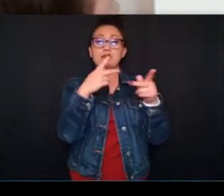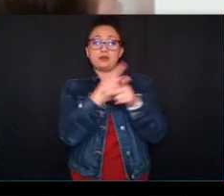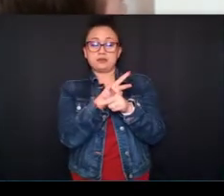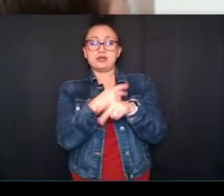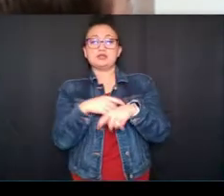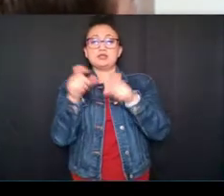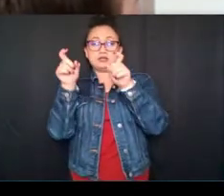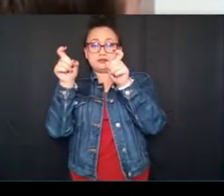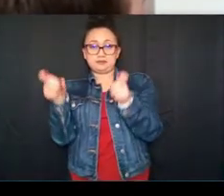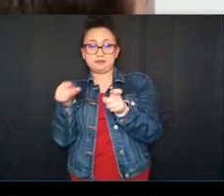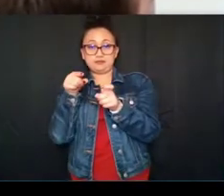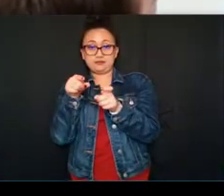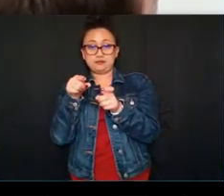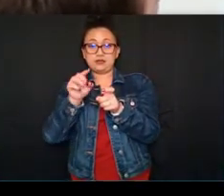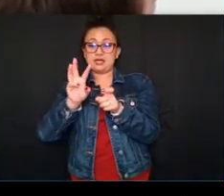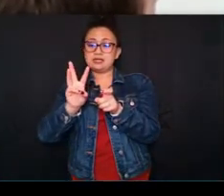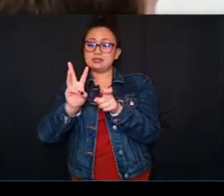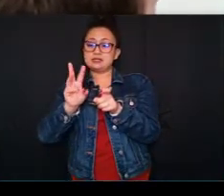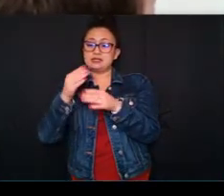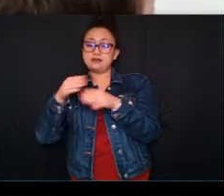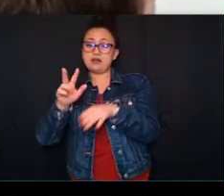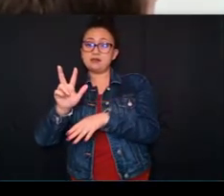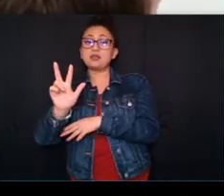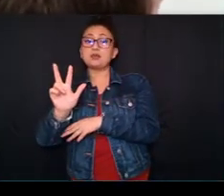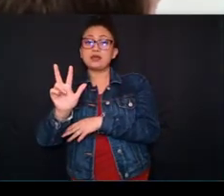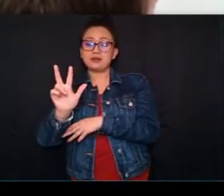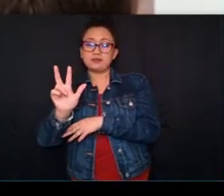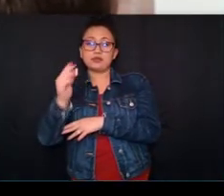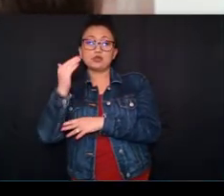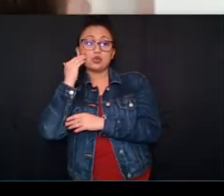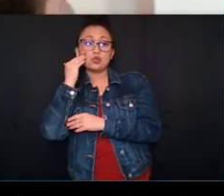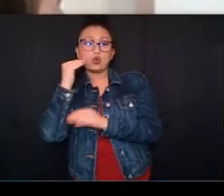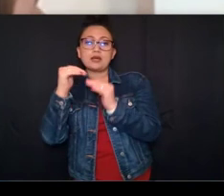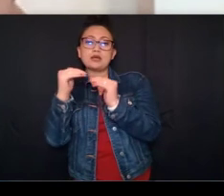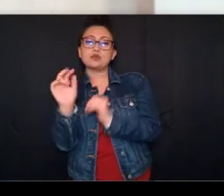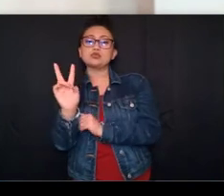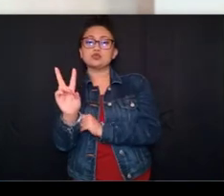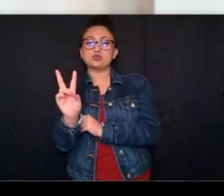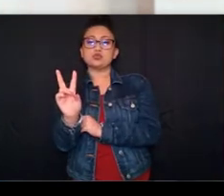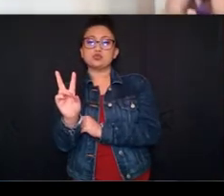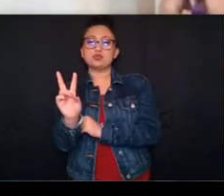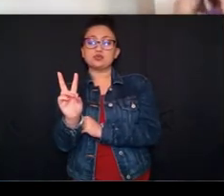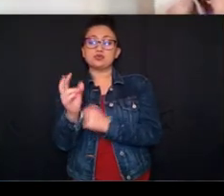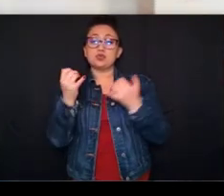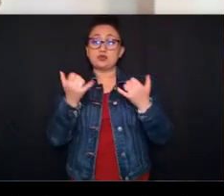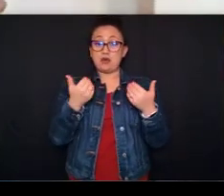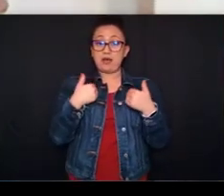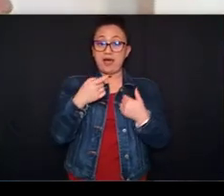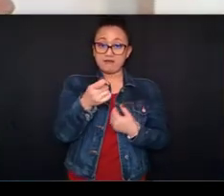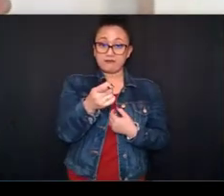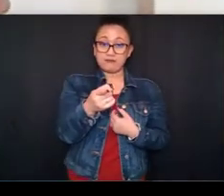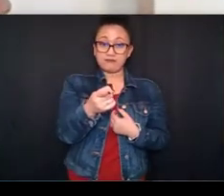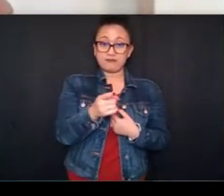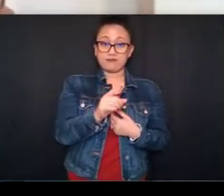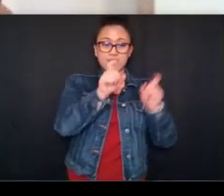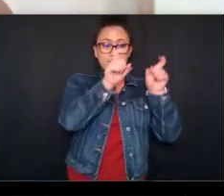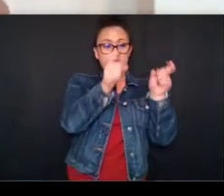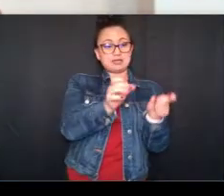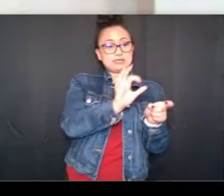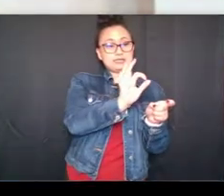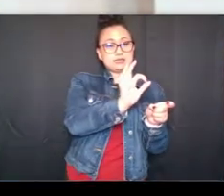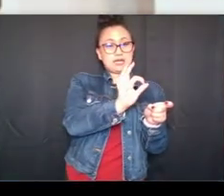now. And inside this parentheses is 6 divided by 3. And you know that that is equal to 2. So here we have parentheses 9,